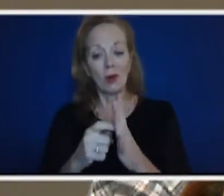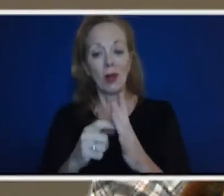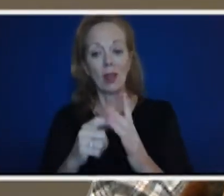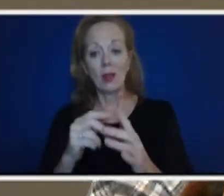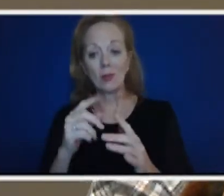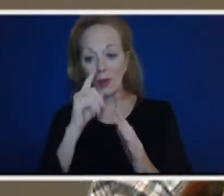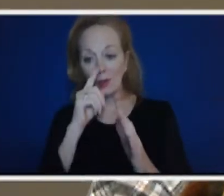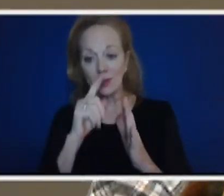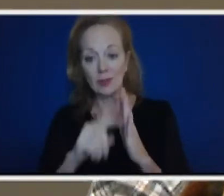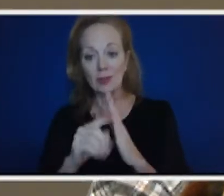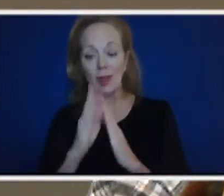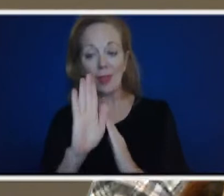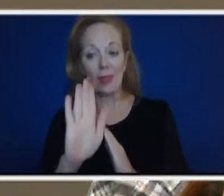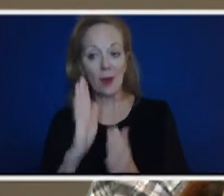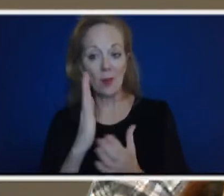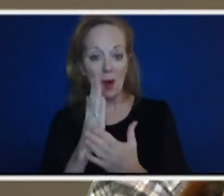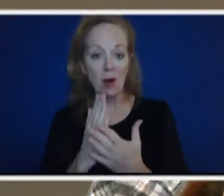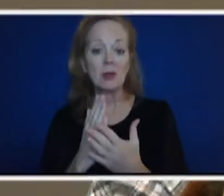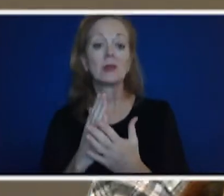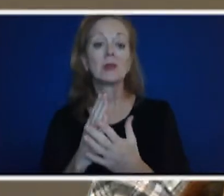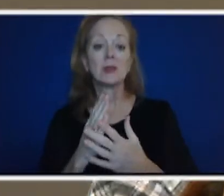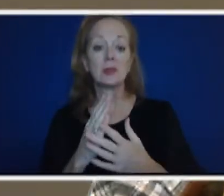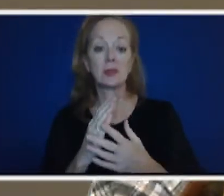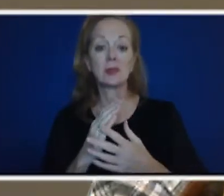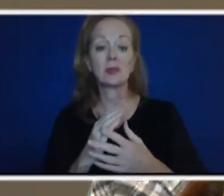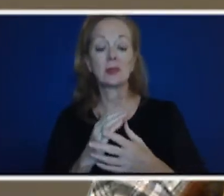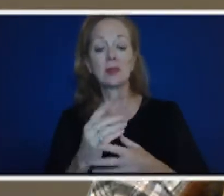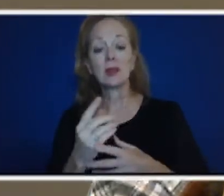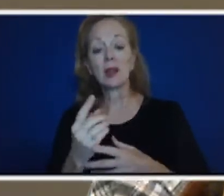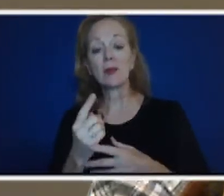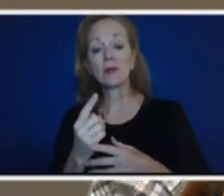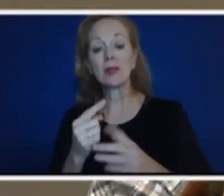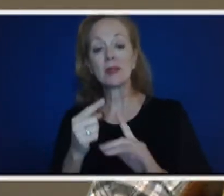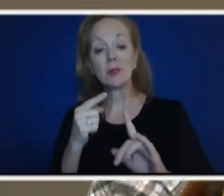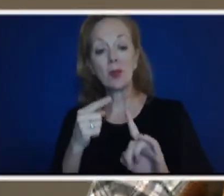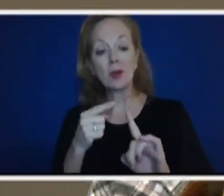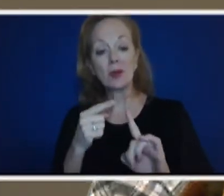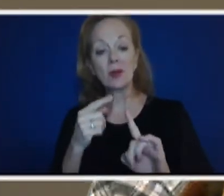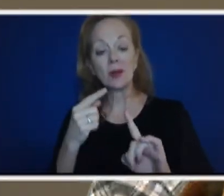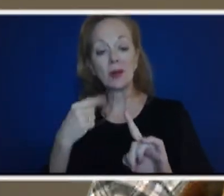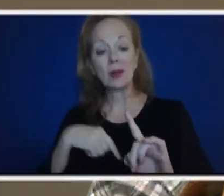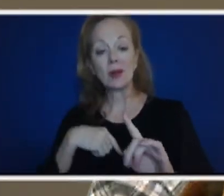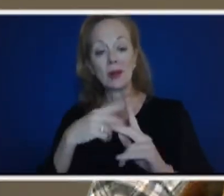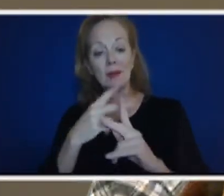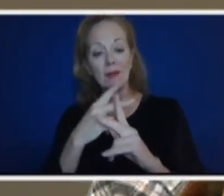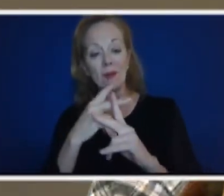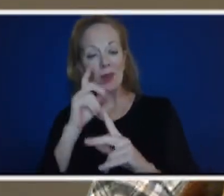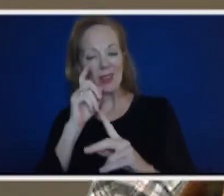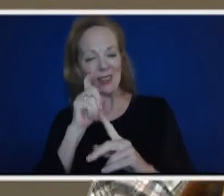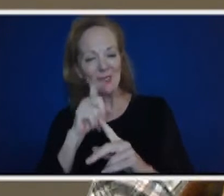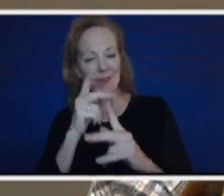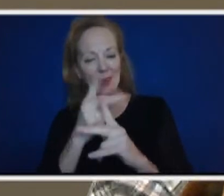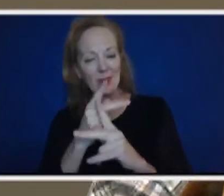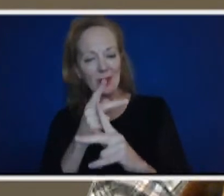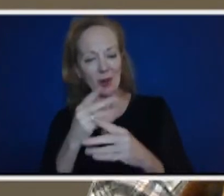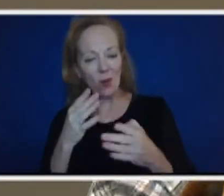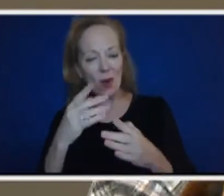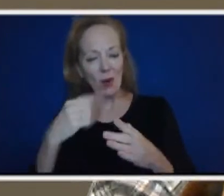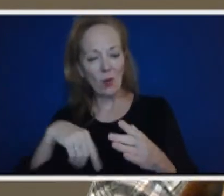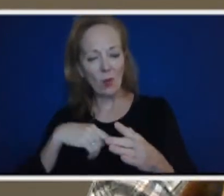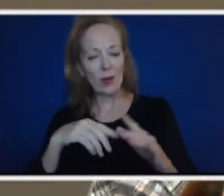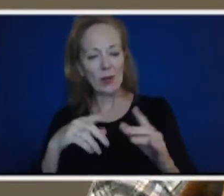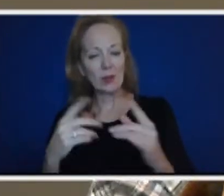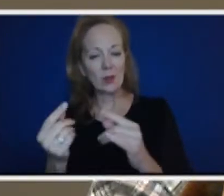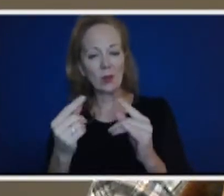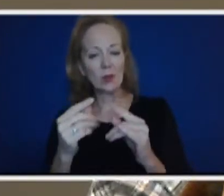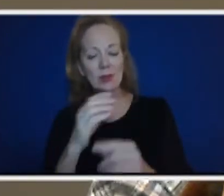their part to even come to this point. And, you know, we need to figure out a way as to what we can do as a